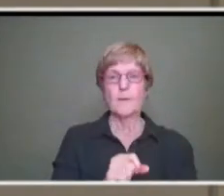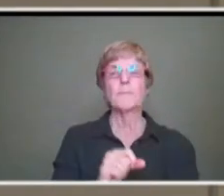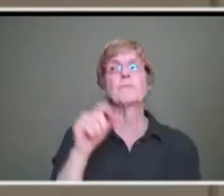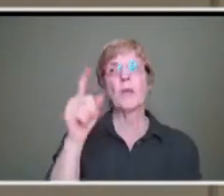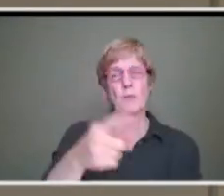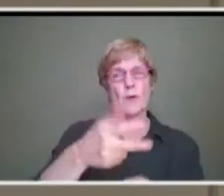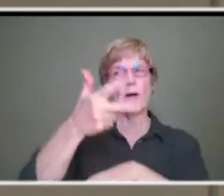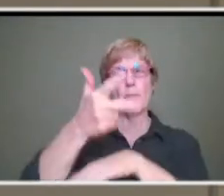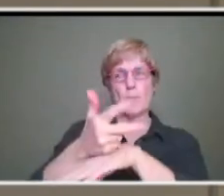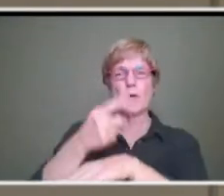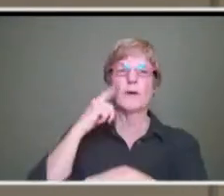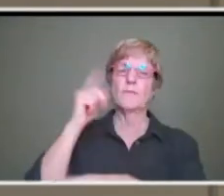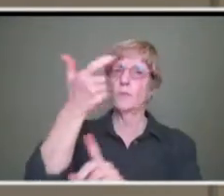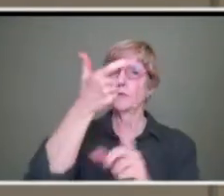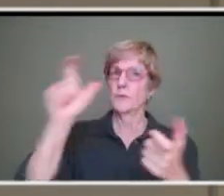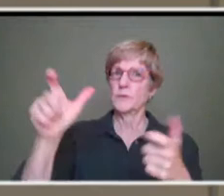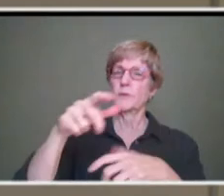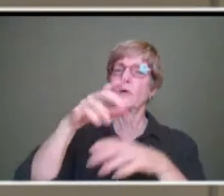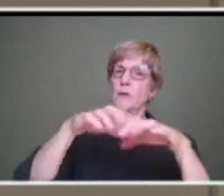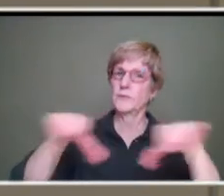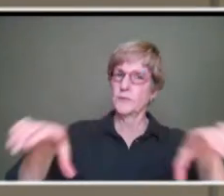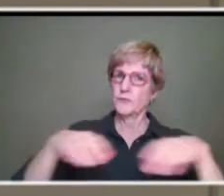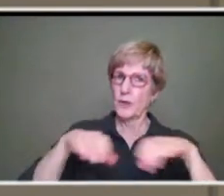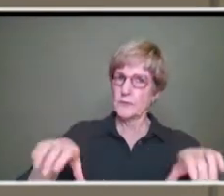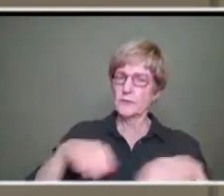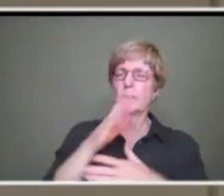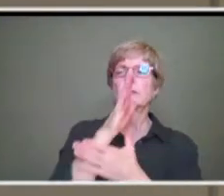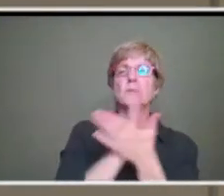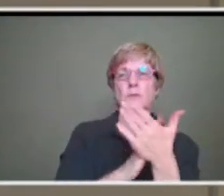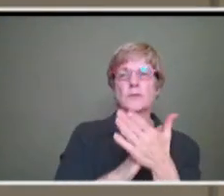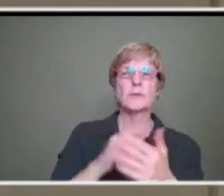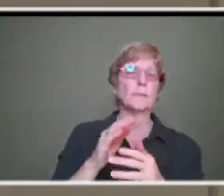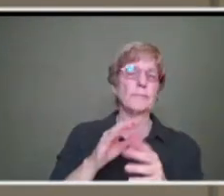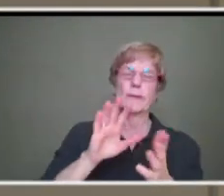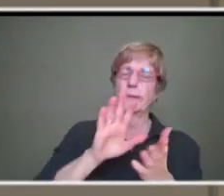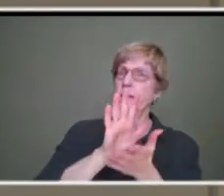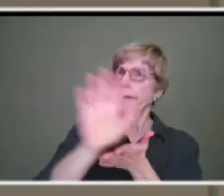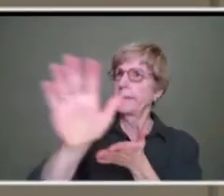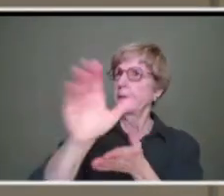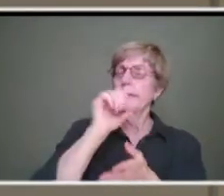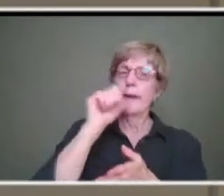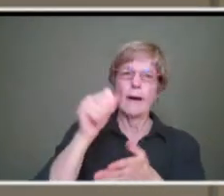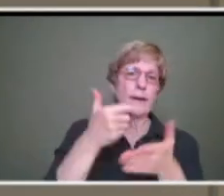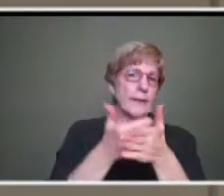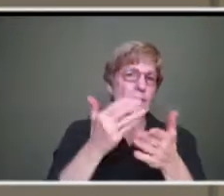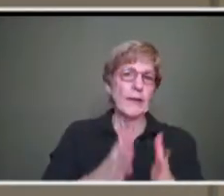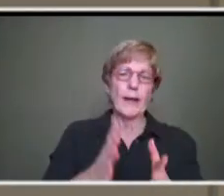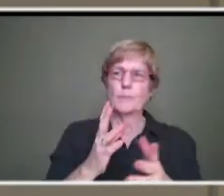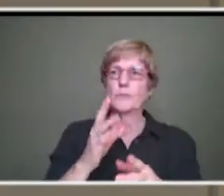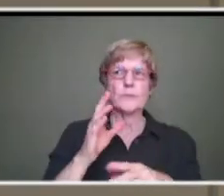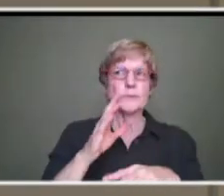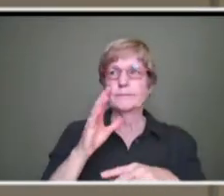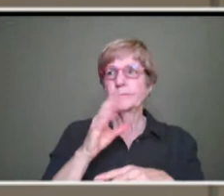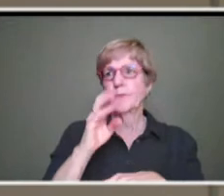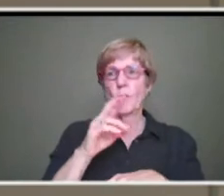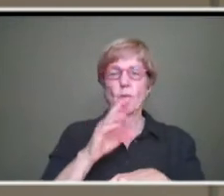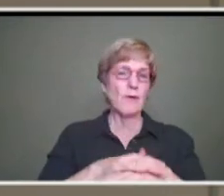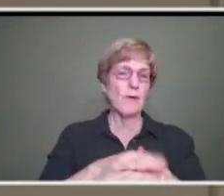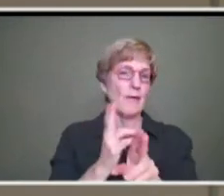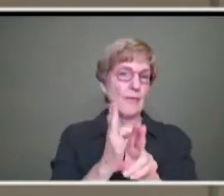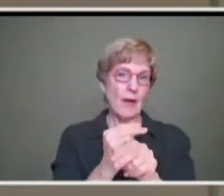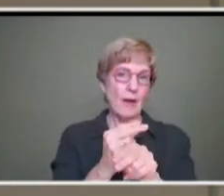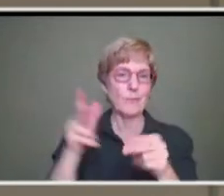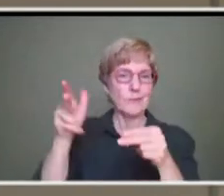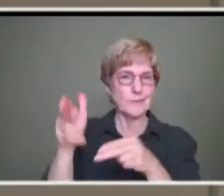parking for those large trucks so we can try to get some of them out of our neighborhoods and offer the size of our highways but I do have